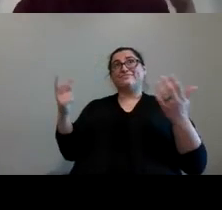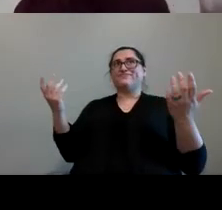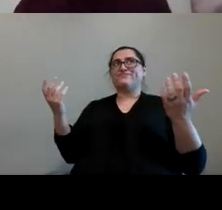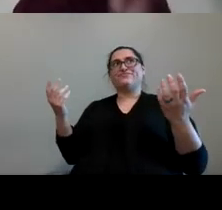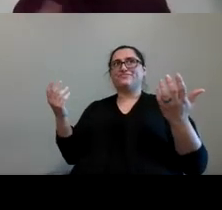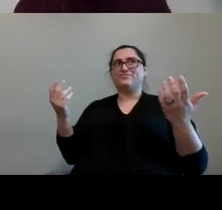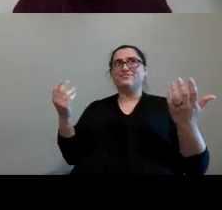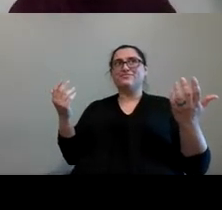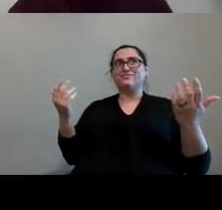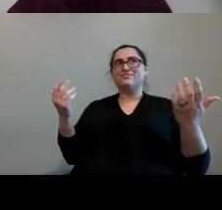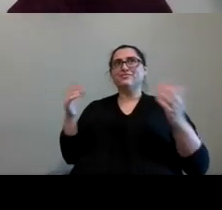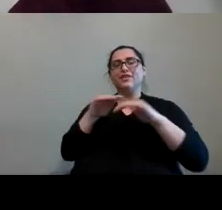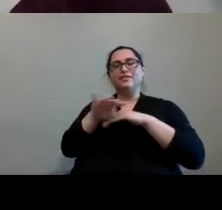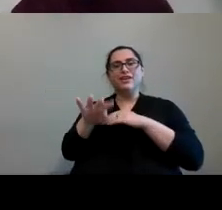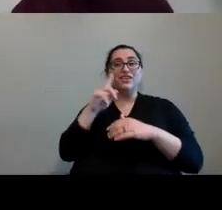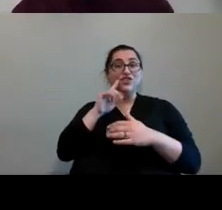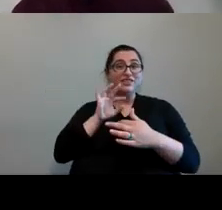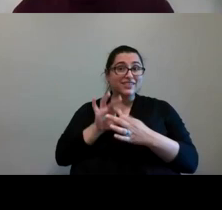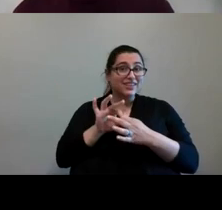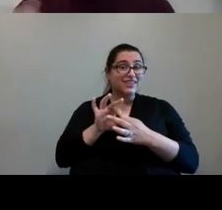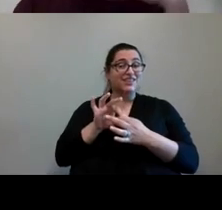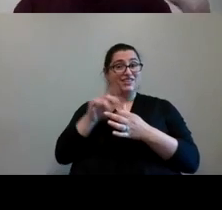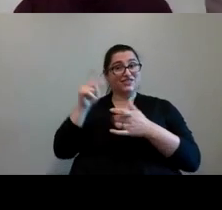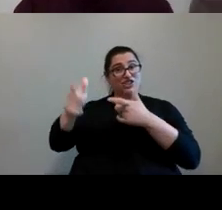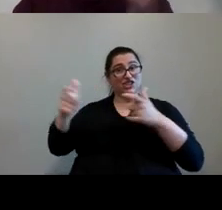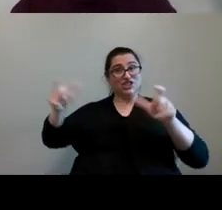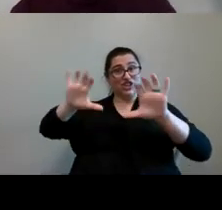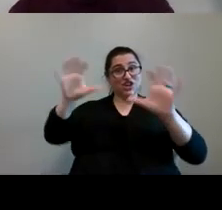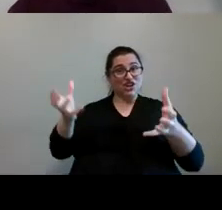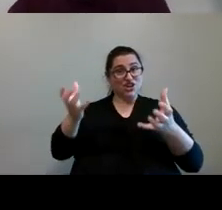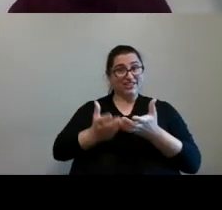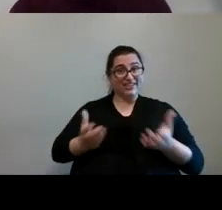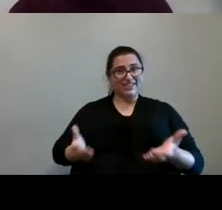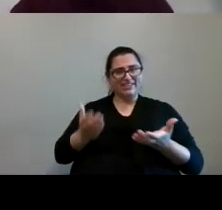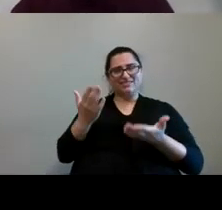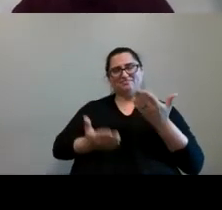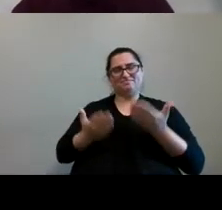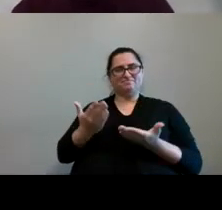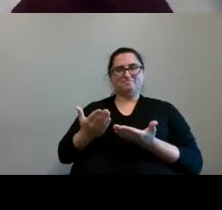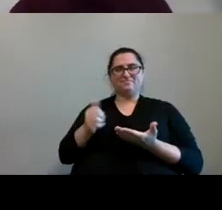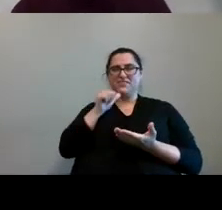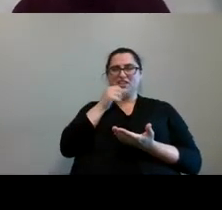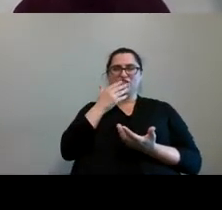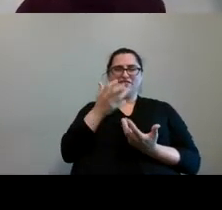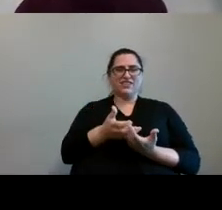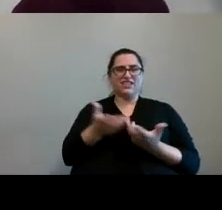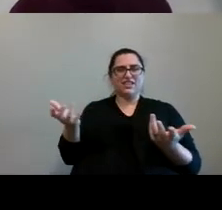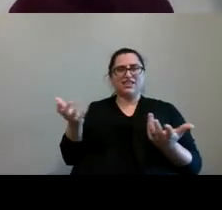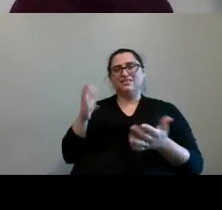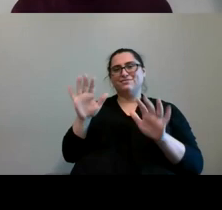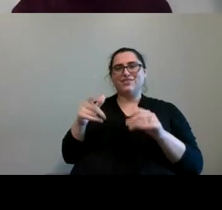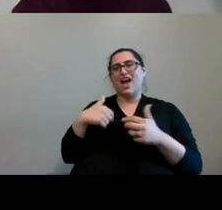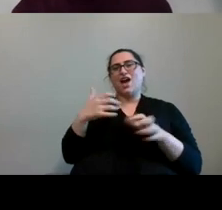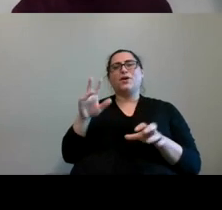the effect on fitness of large things, maybe it won't be good. I don't want to be